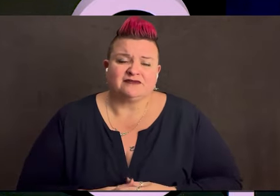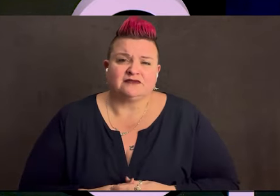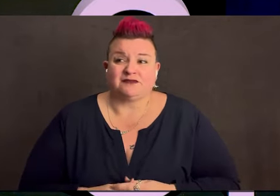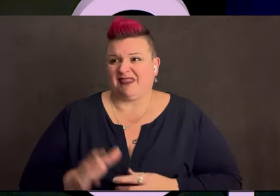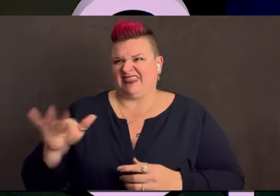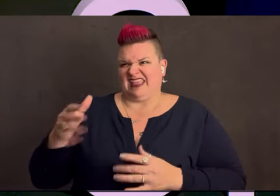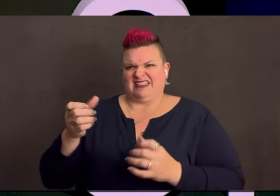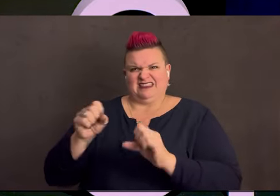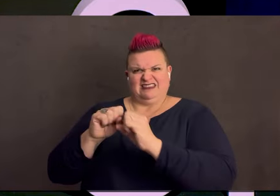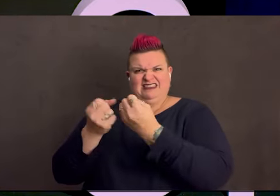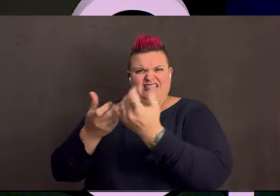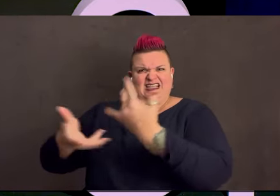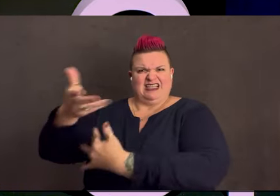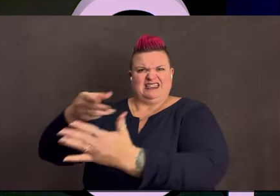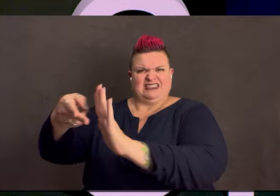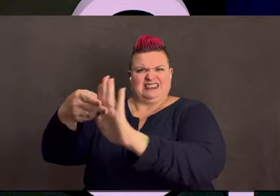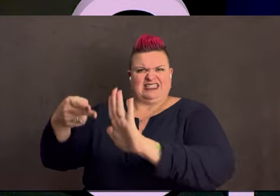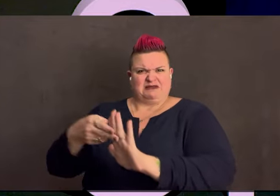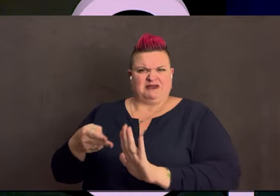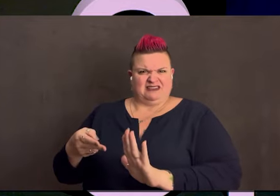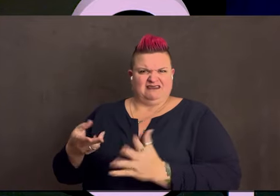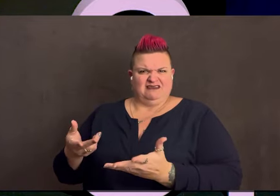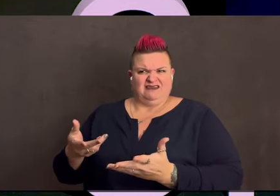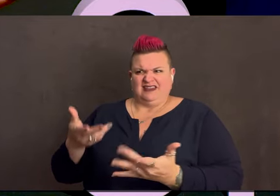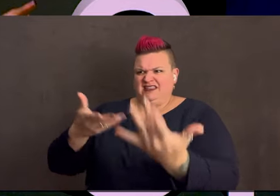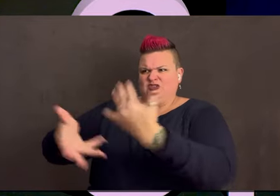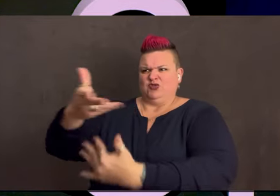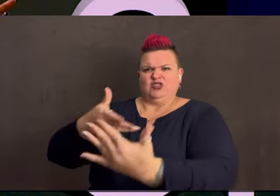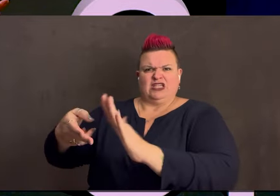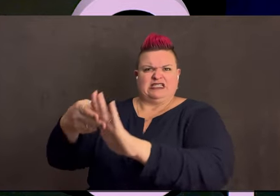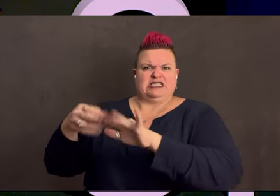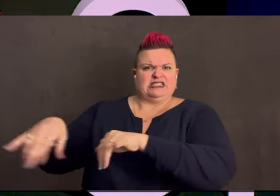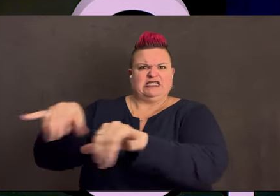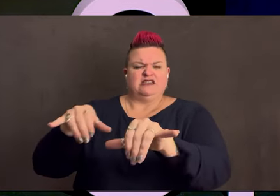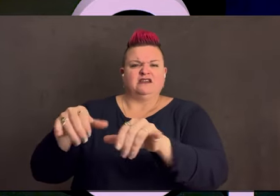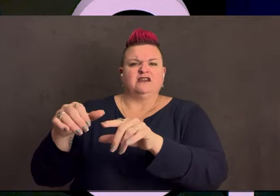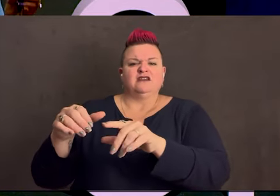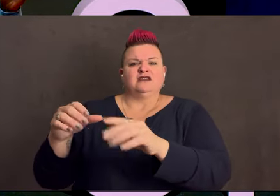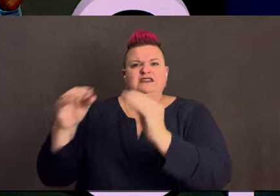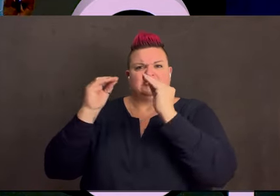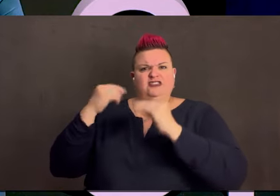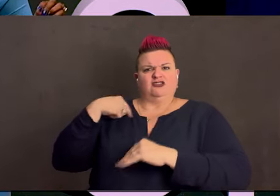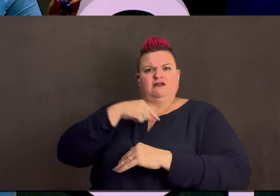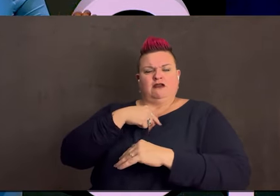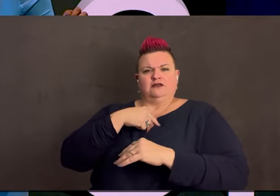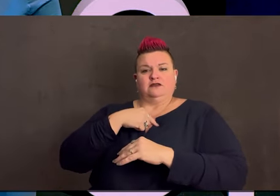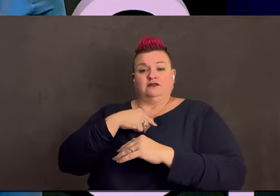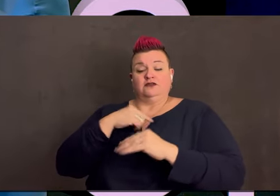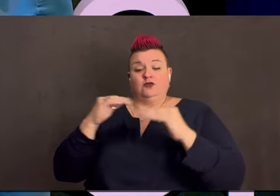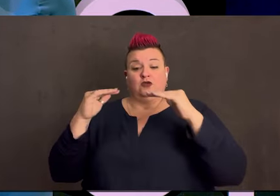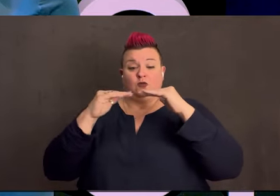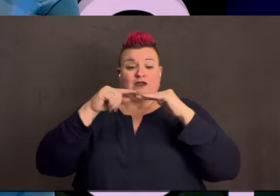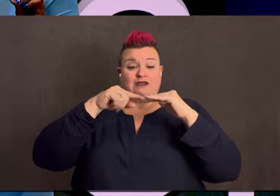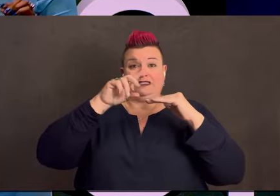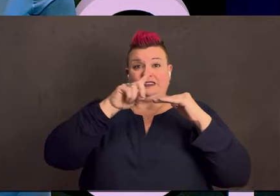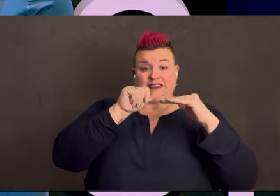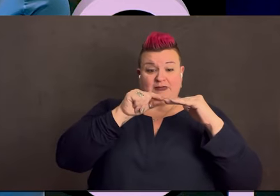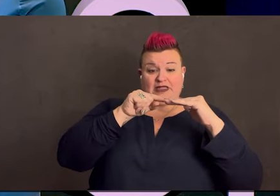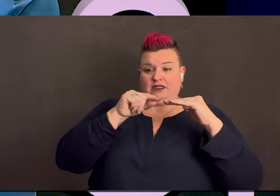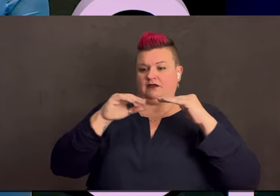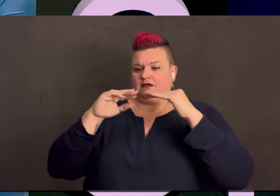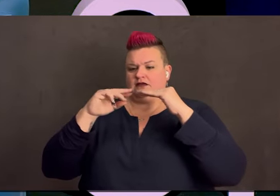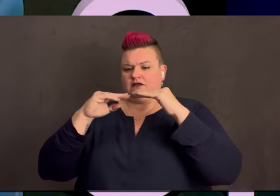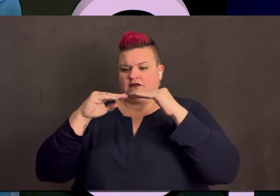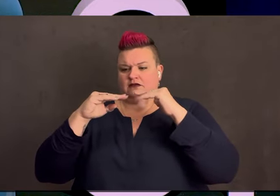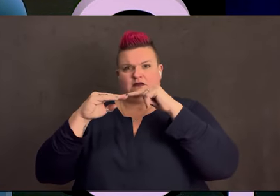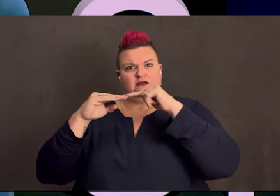But it's just society stigmas. You know, it's just society conditioning us to equate disability with shame